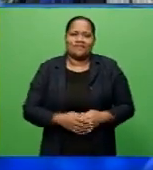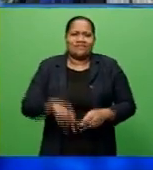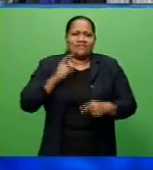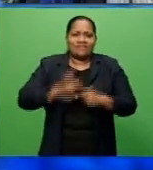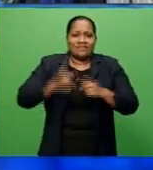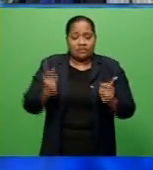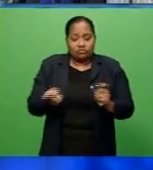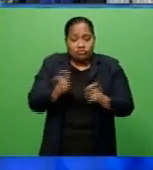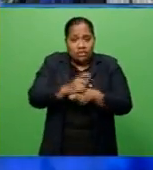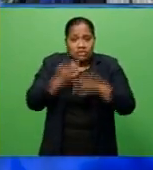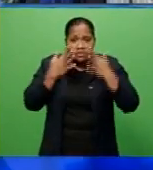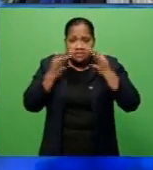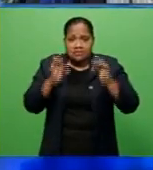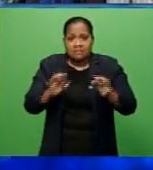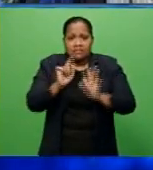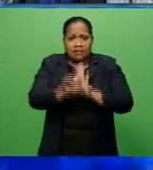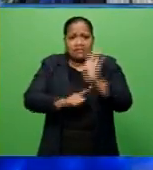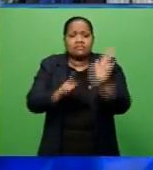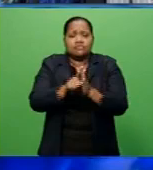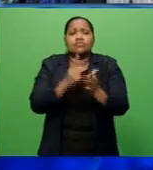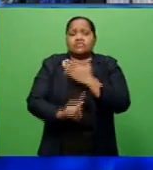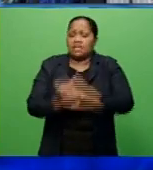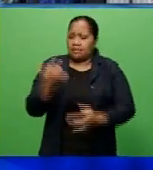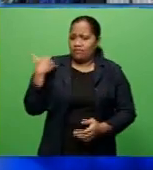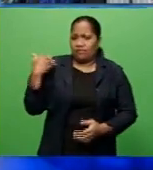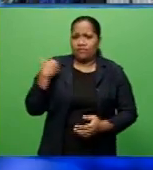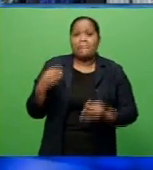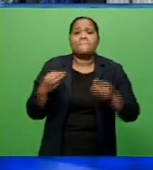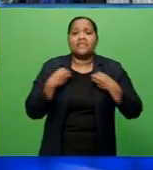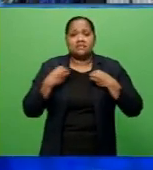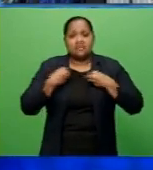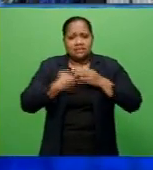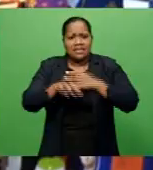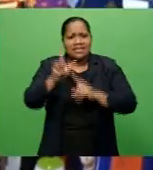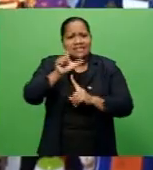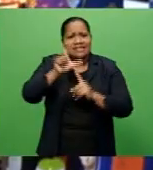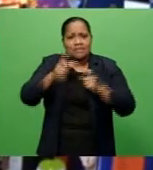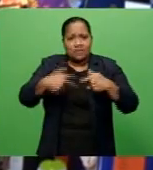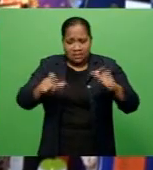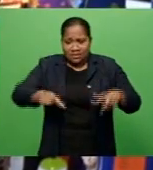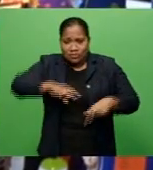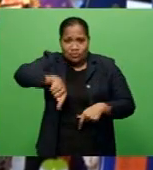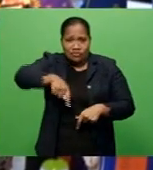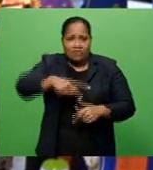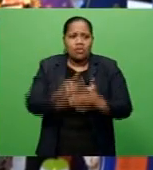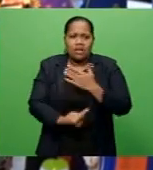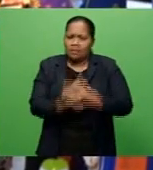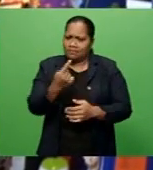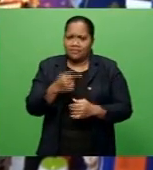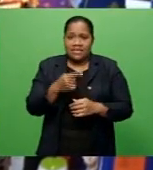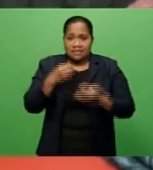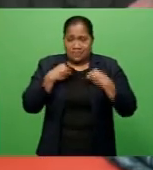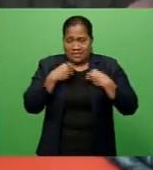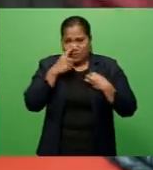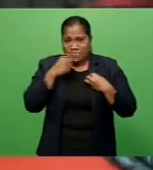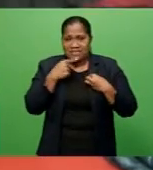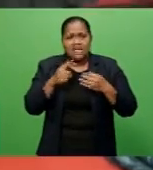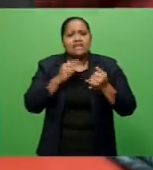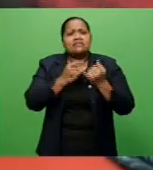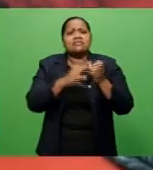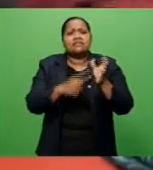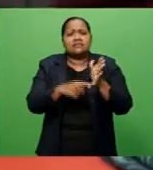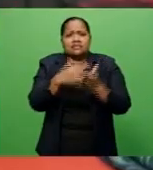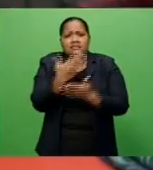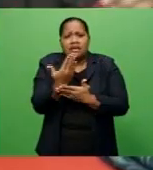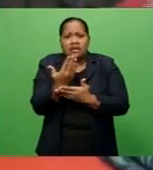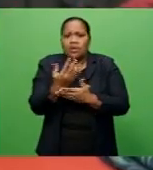in curfew hours last week affected businesses in the capital city. Retailers say Saturday is usually a busy day for them, but due to the weather